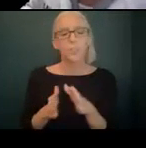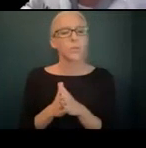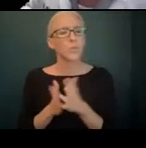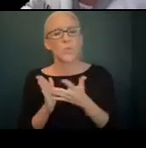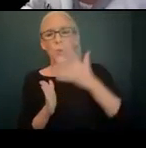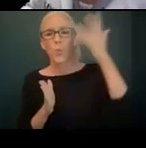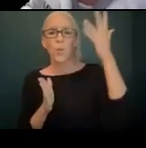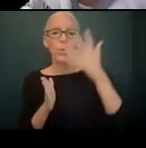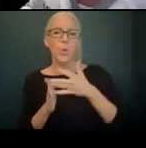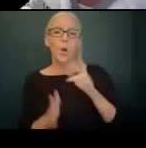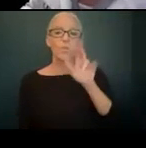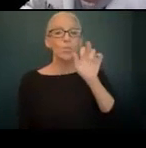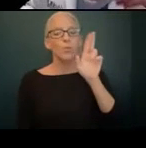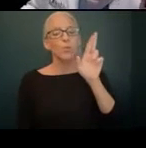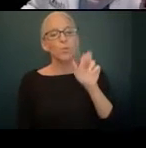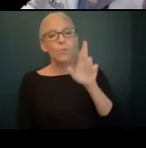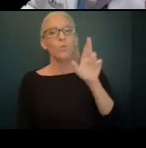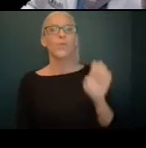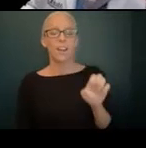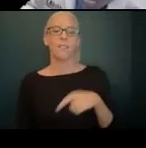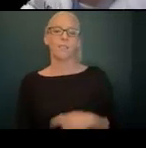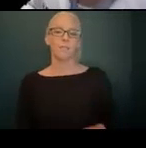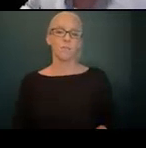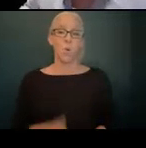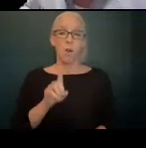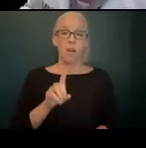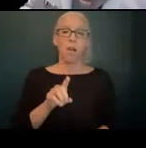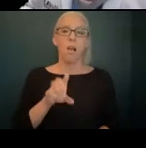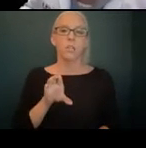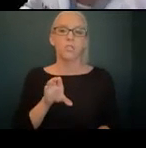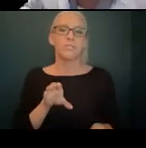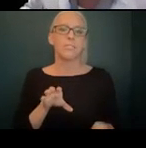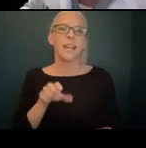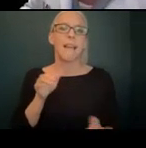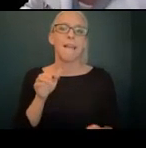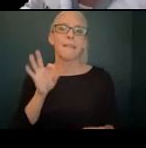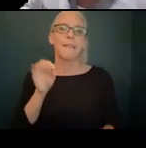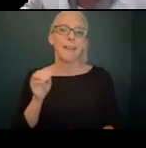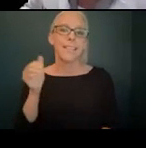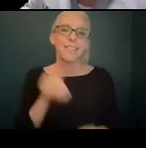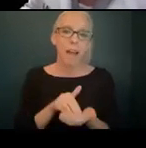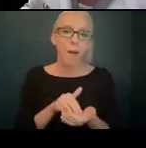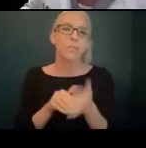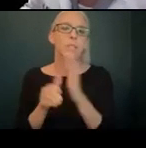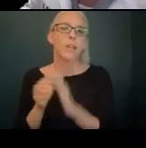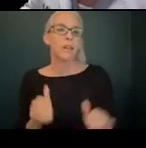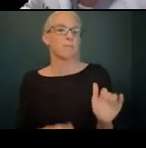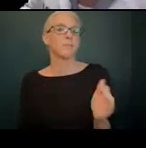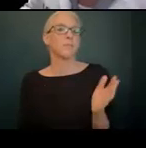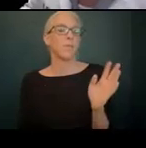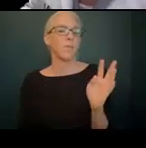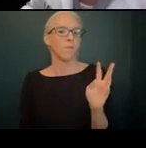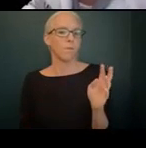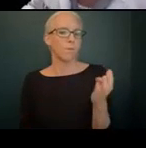And most of those are, only 4 patients of 190,000 doses actually got hospitalized and no deaths from